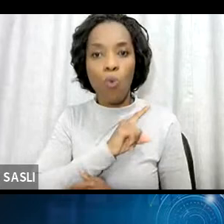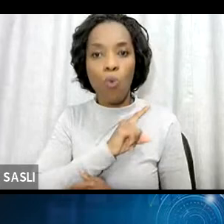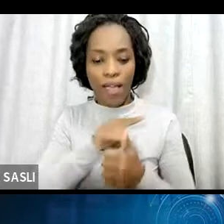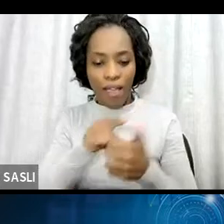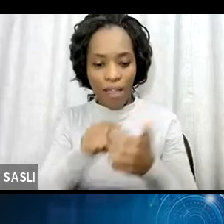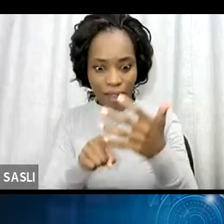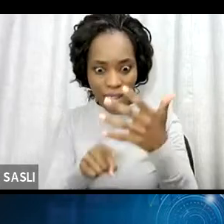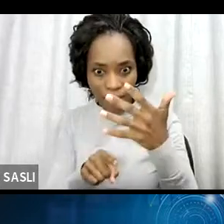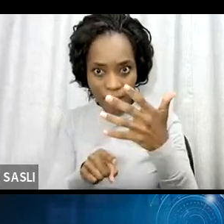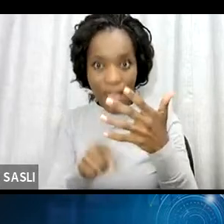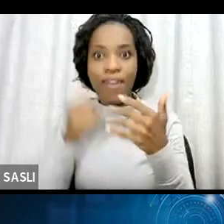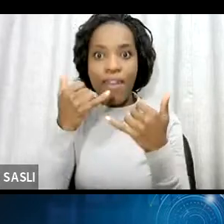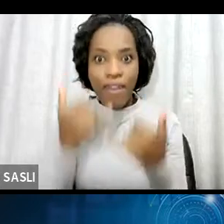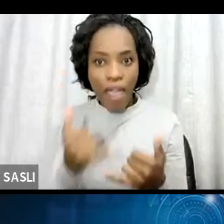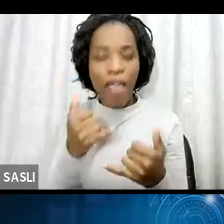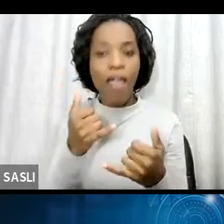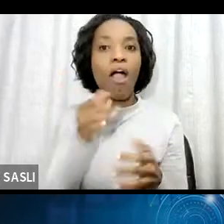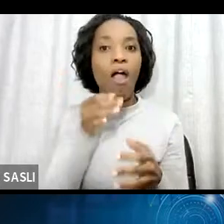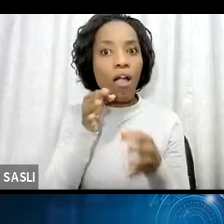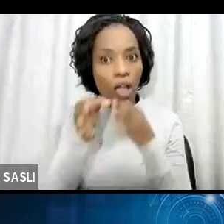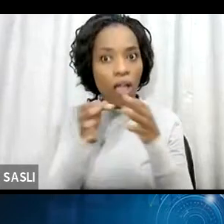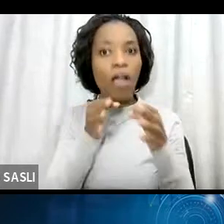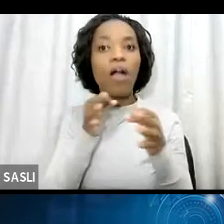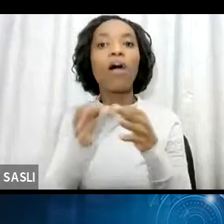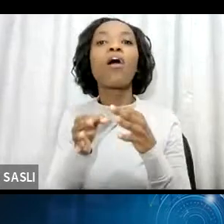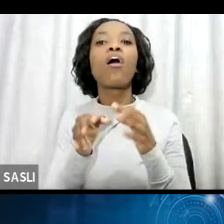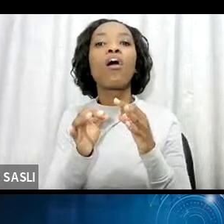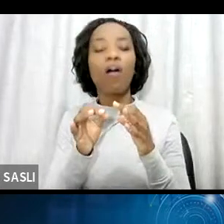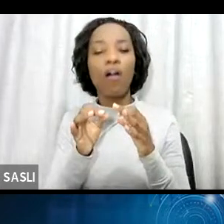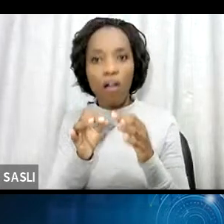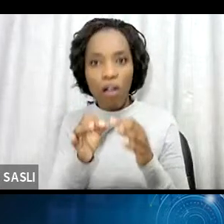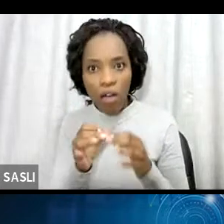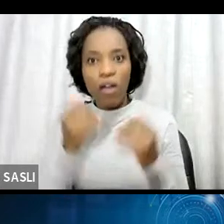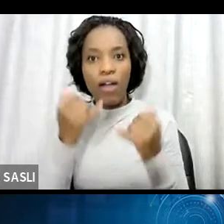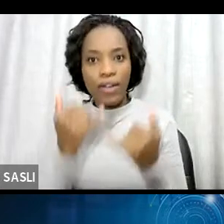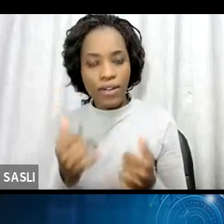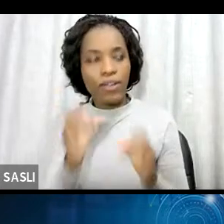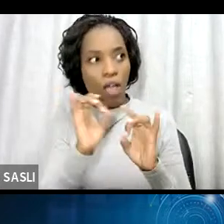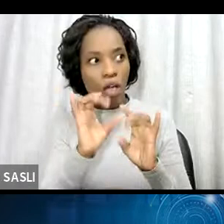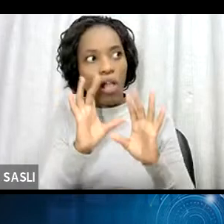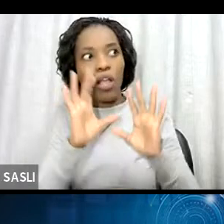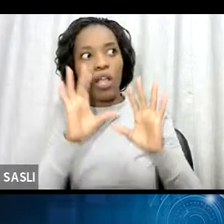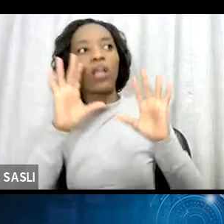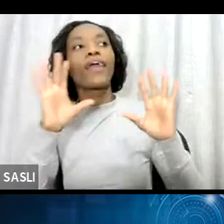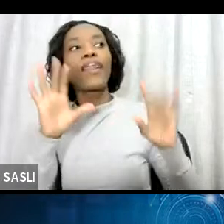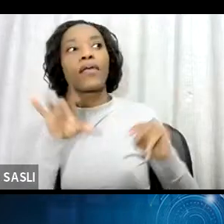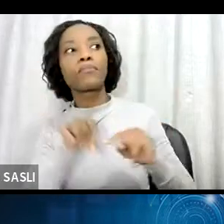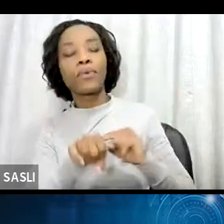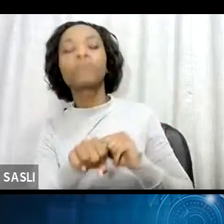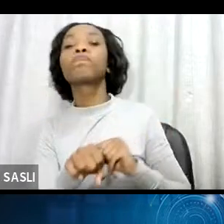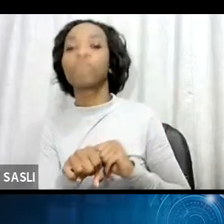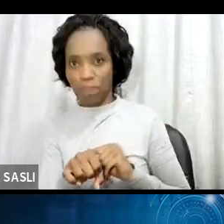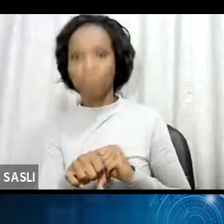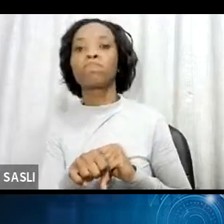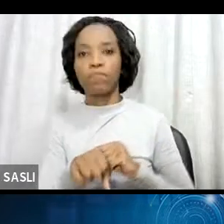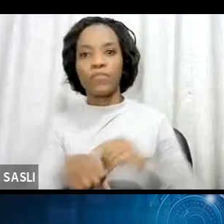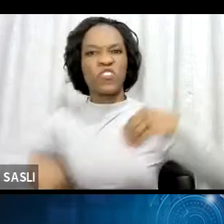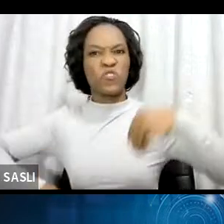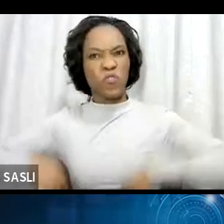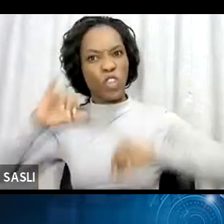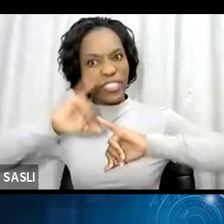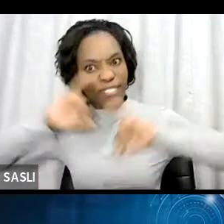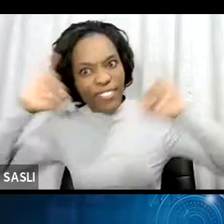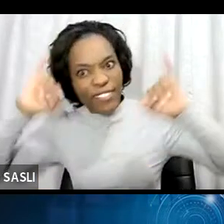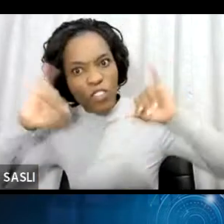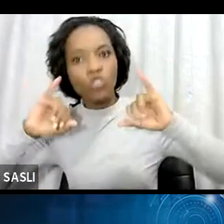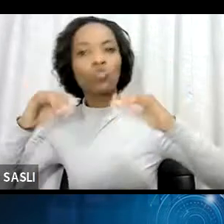extensive detail, it can become a form of a determination in terms of the extent to which the